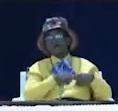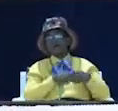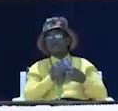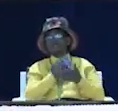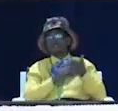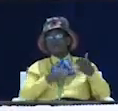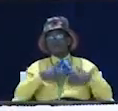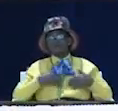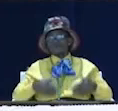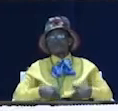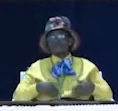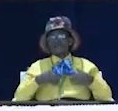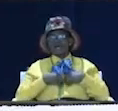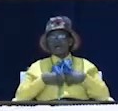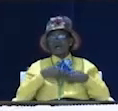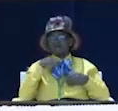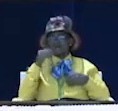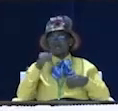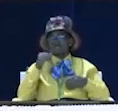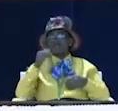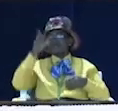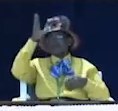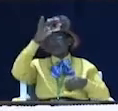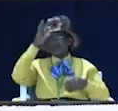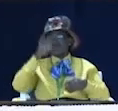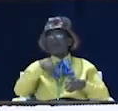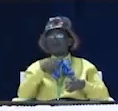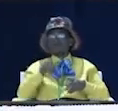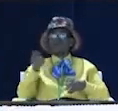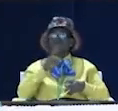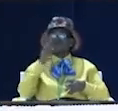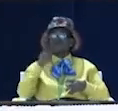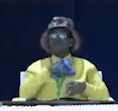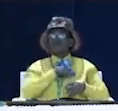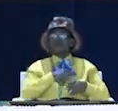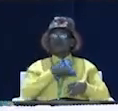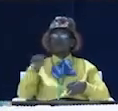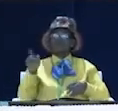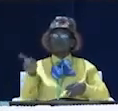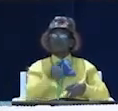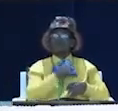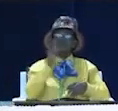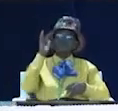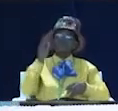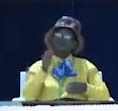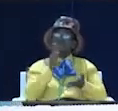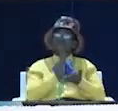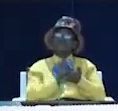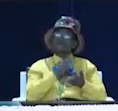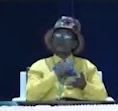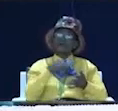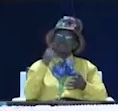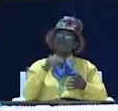Somebody has said, Daddy, when you are ministering, you will stop and say,